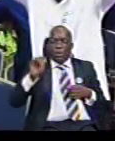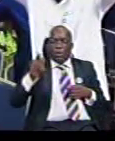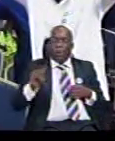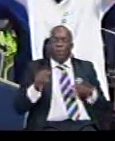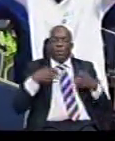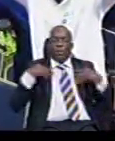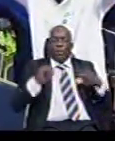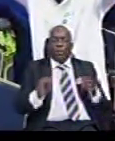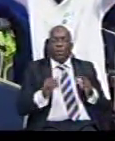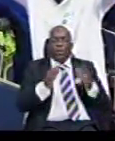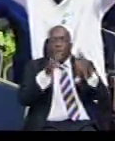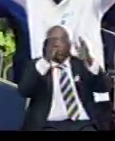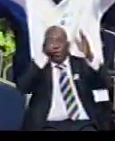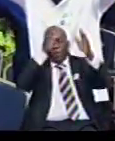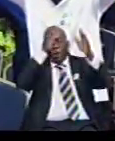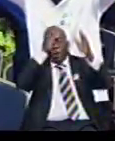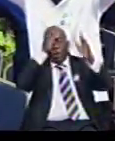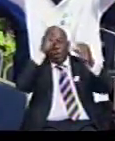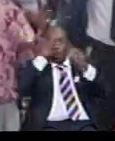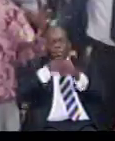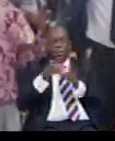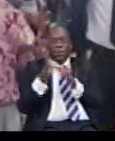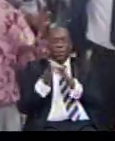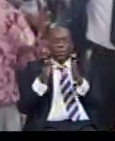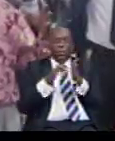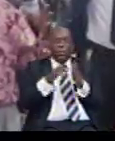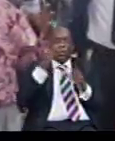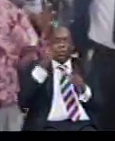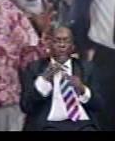Father, in Jesus' name,